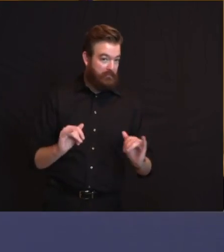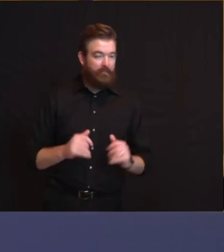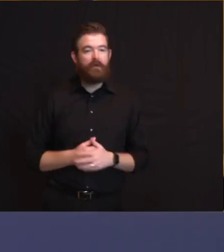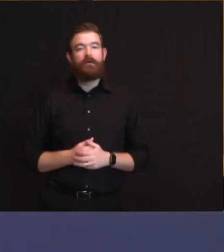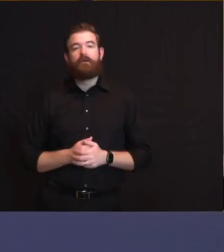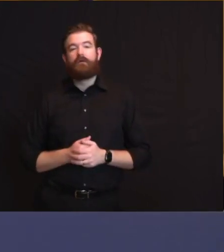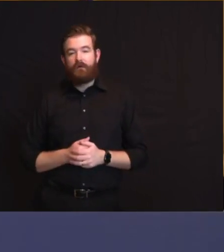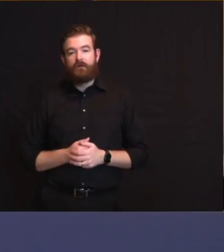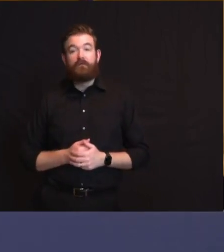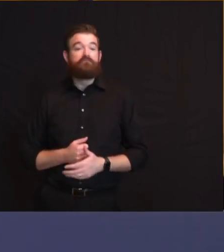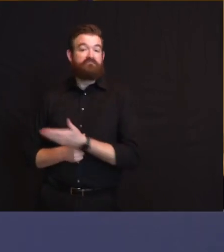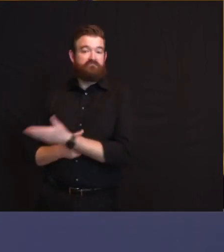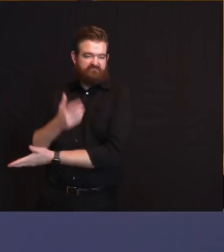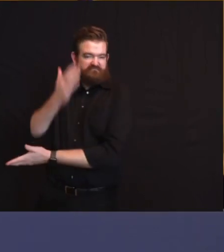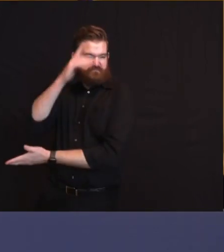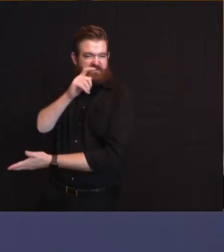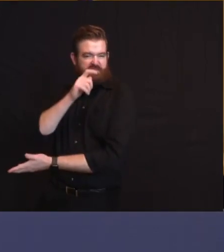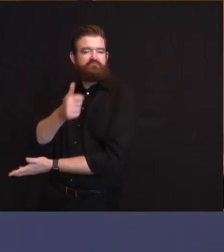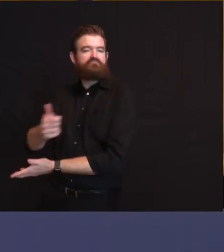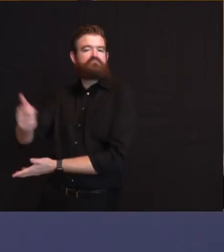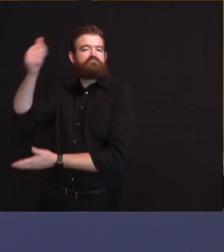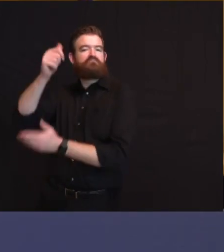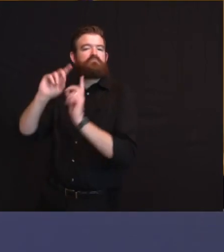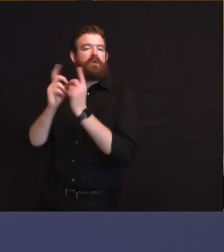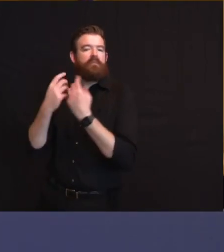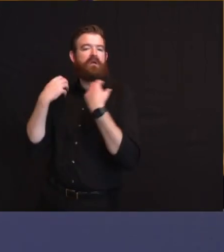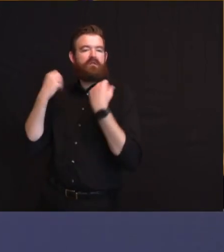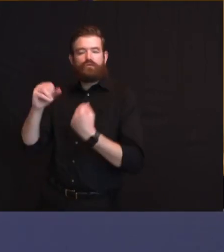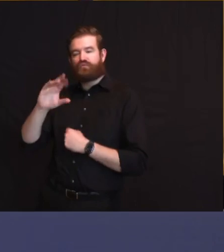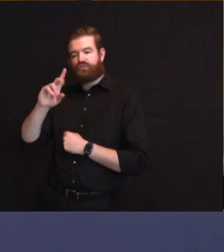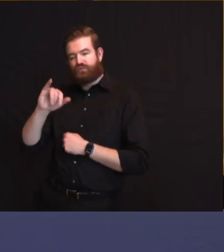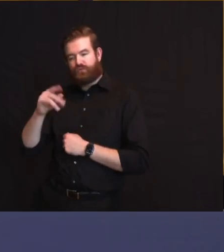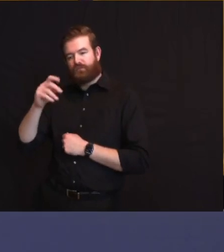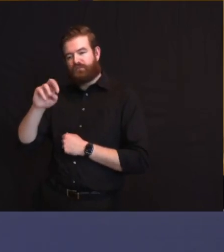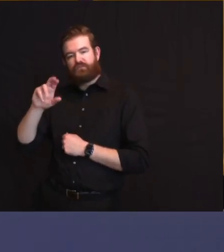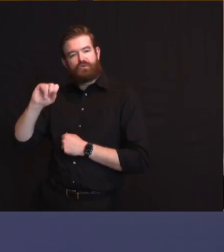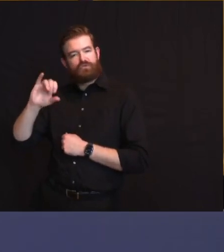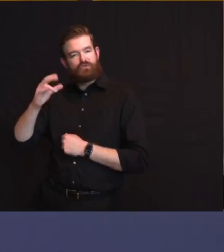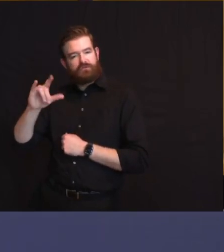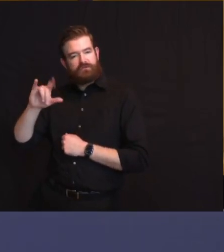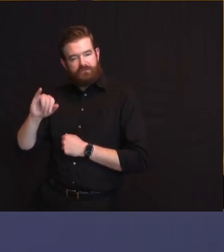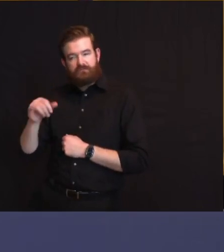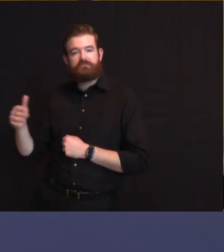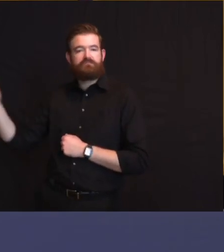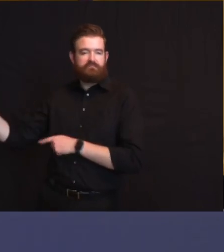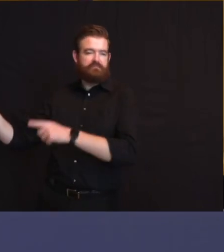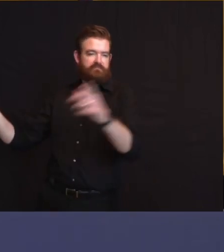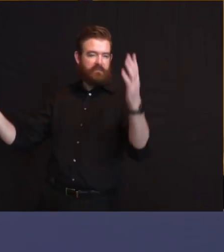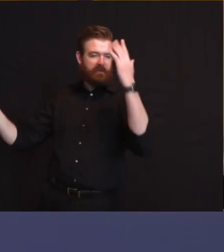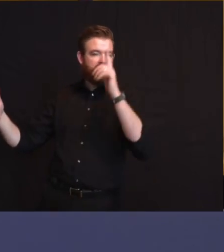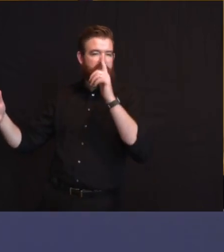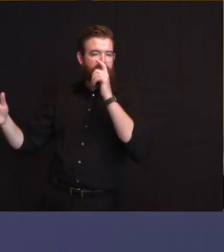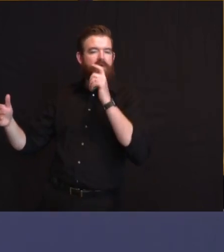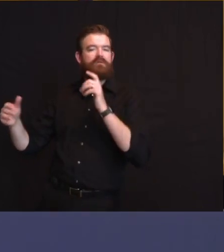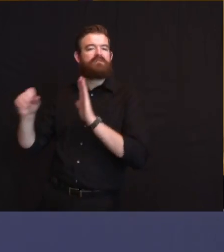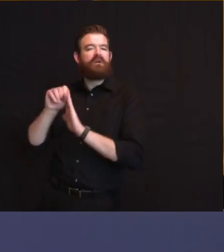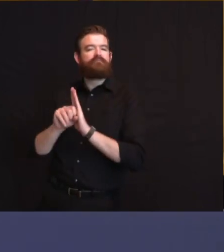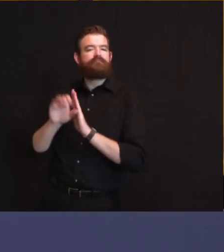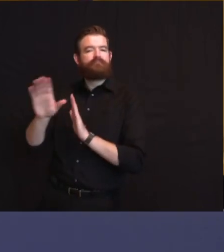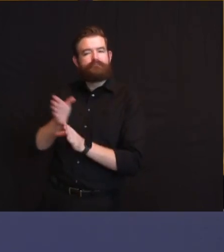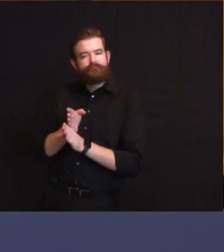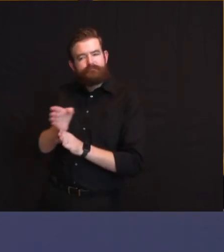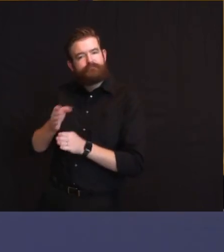of the Department of Health, Judy Persichilli. To her right, another familiar face, the state's epidemiologist, Dr. Christina Tan. Thank you both for